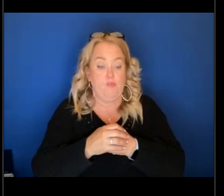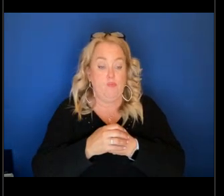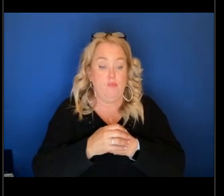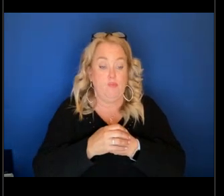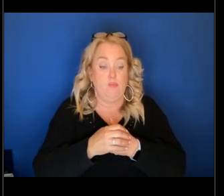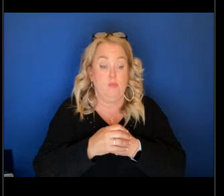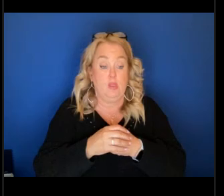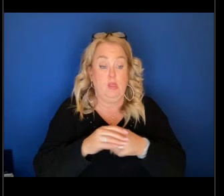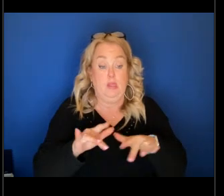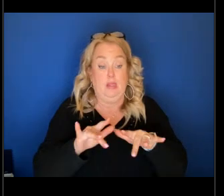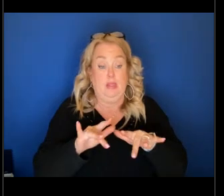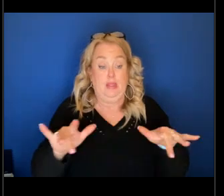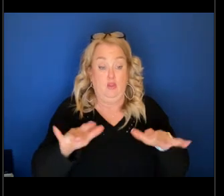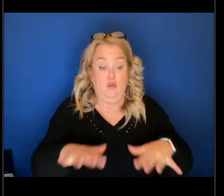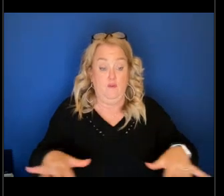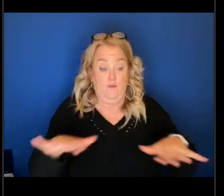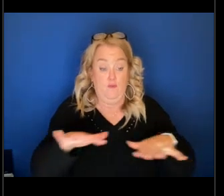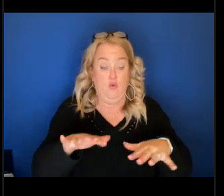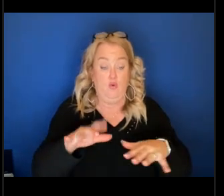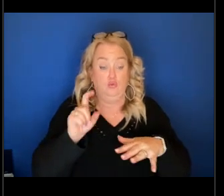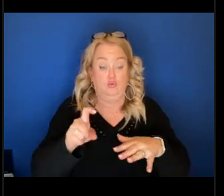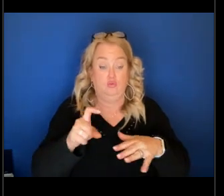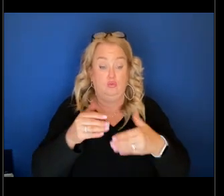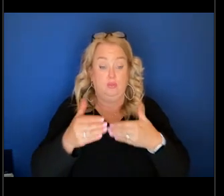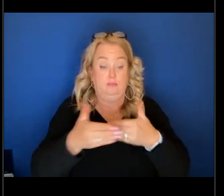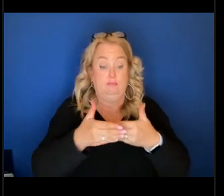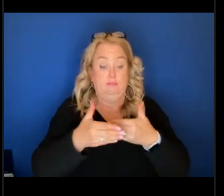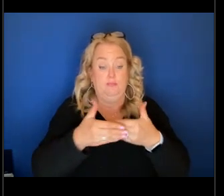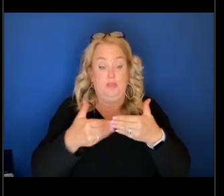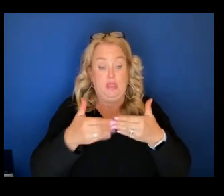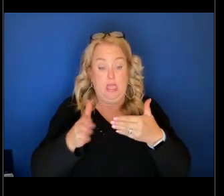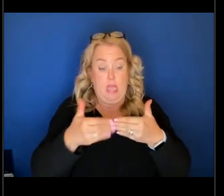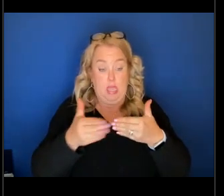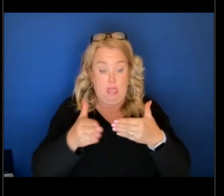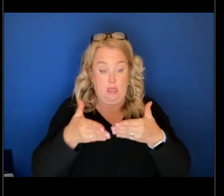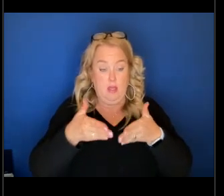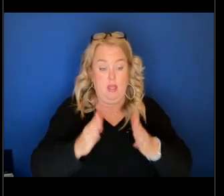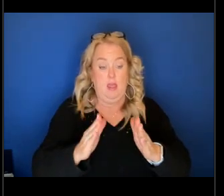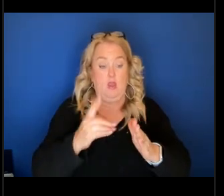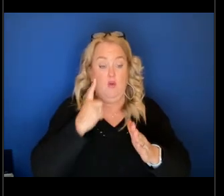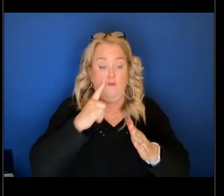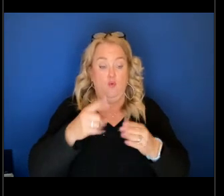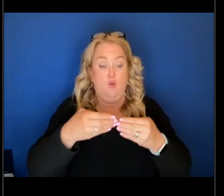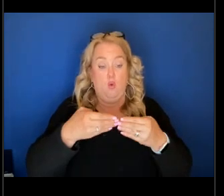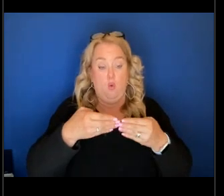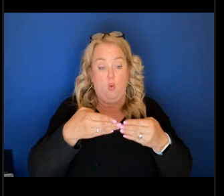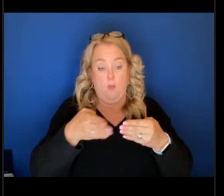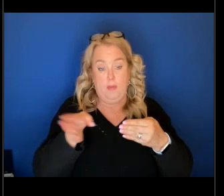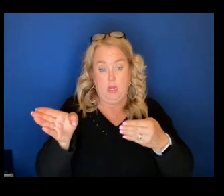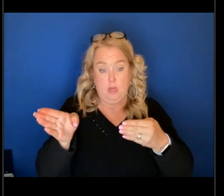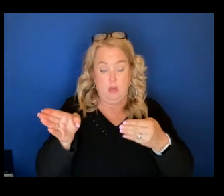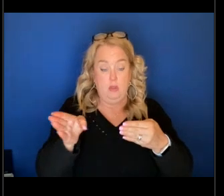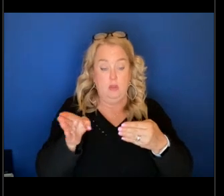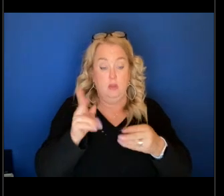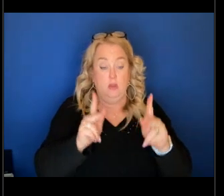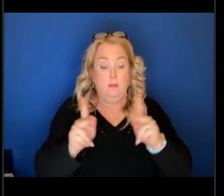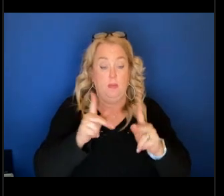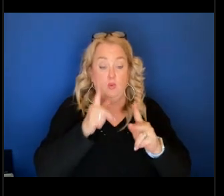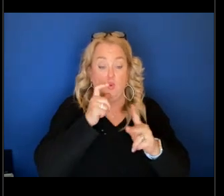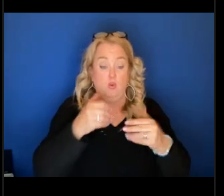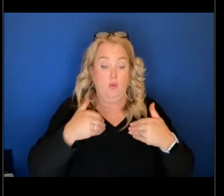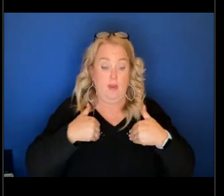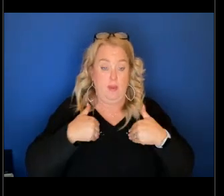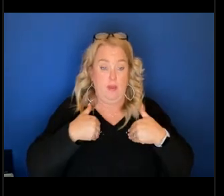Clear floor space should adjoin the gate area to allow it to be opened so a person using a